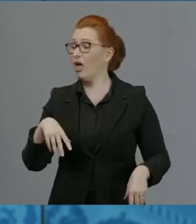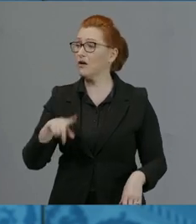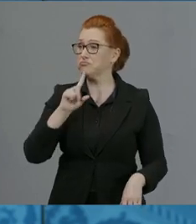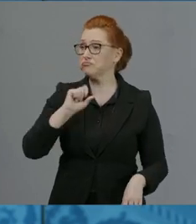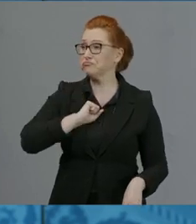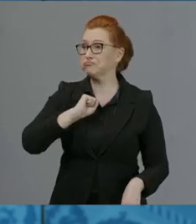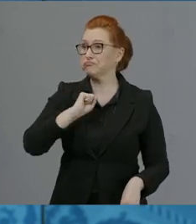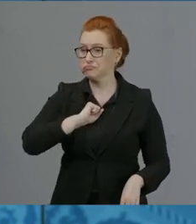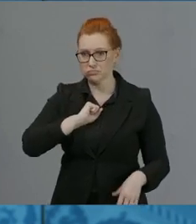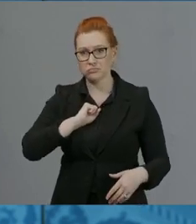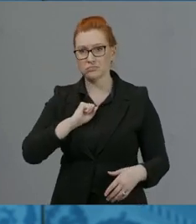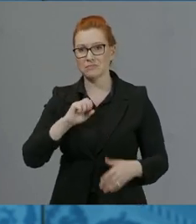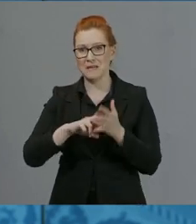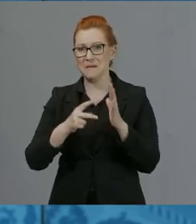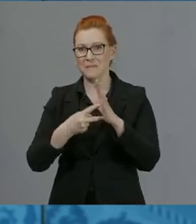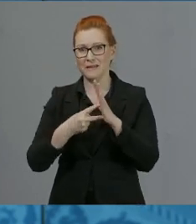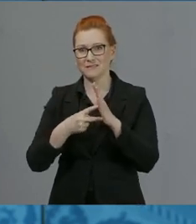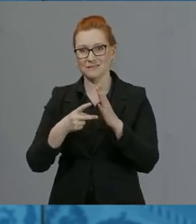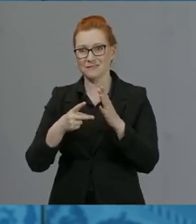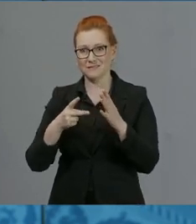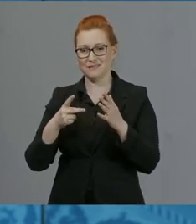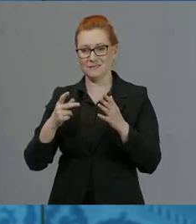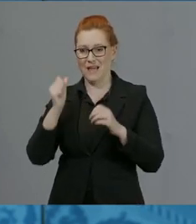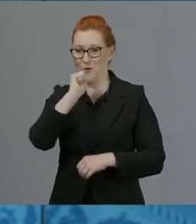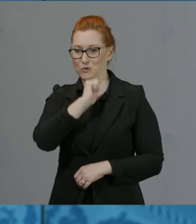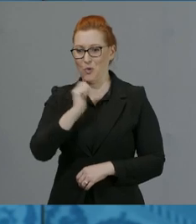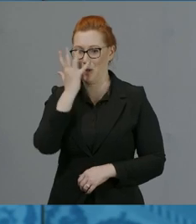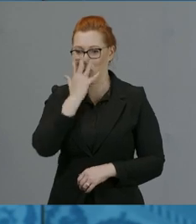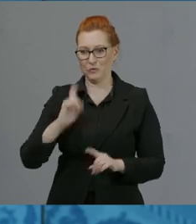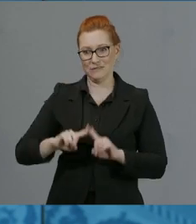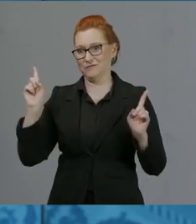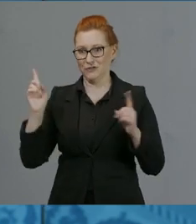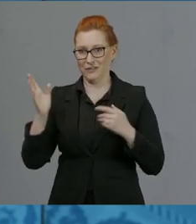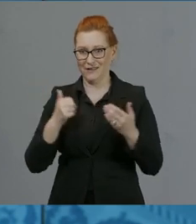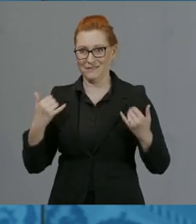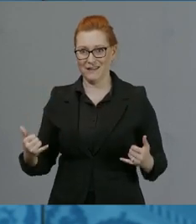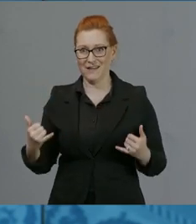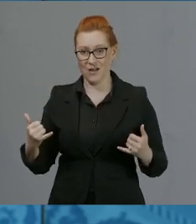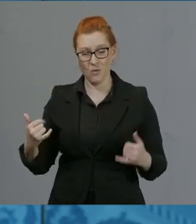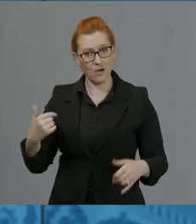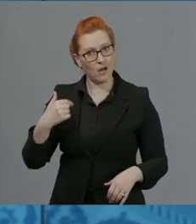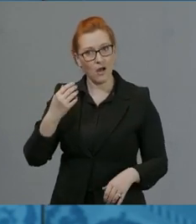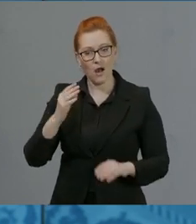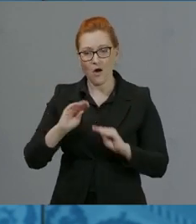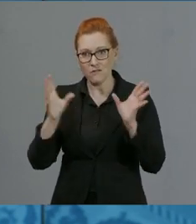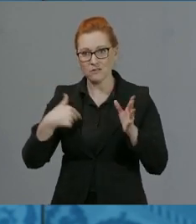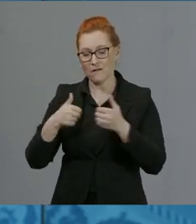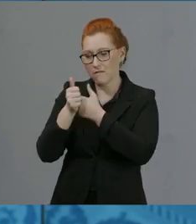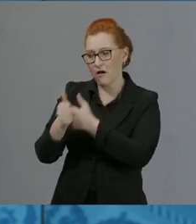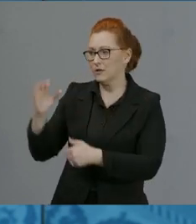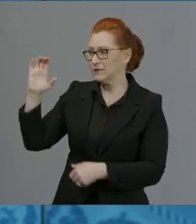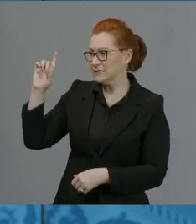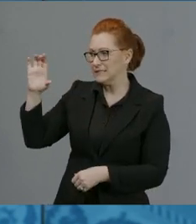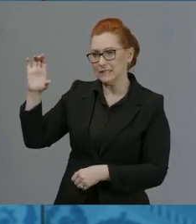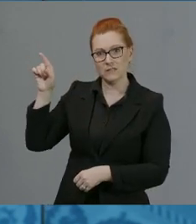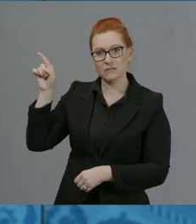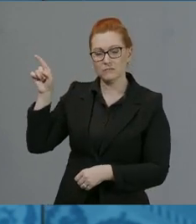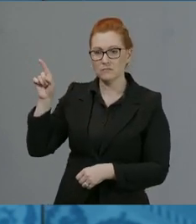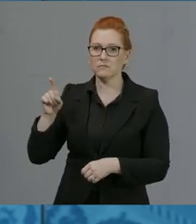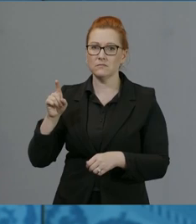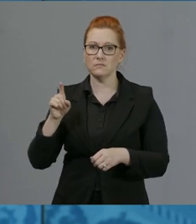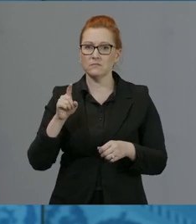Disease Control and Prevention and were within these guidelines along with the alignment